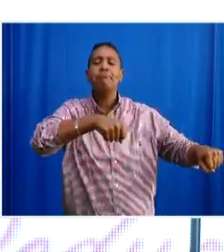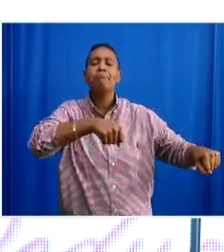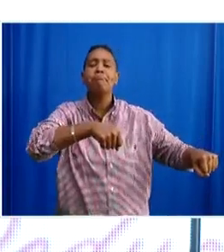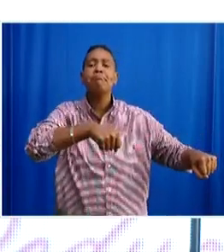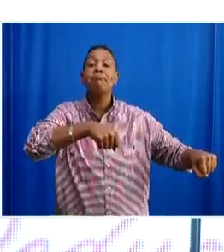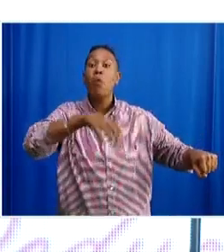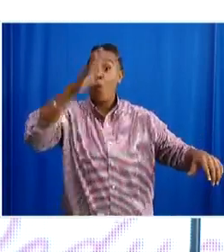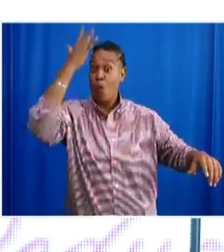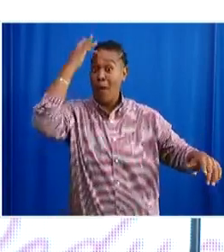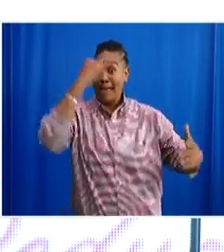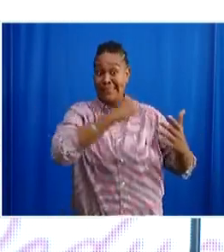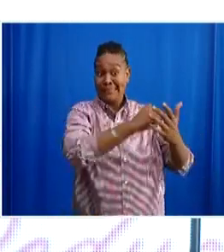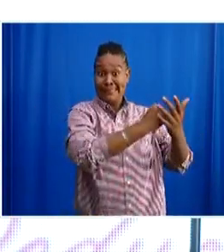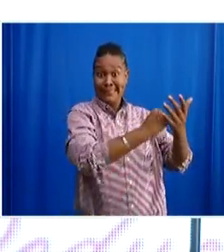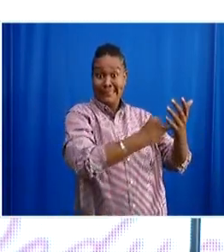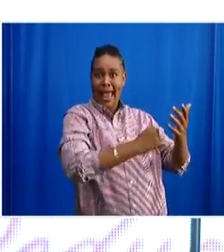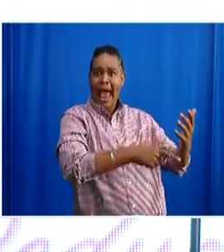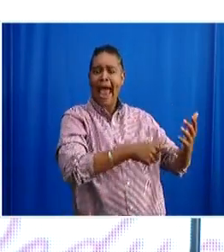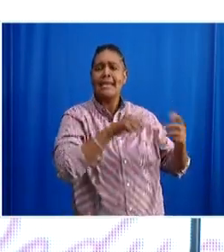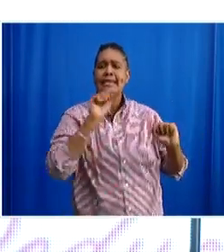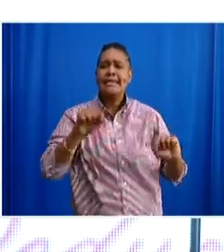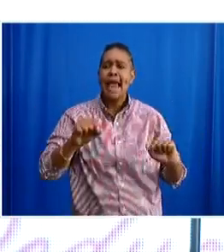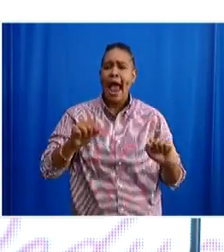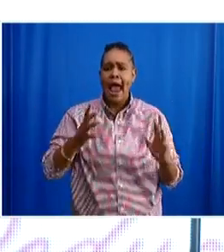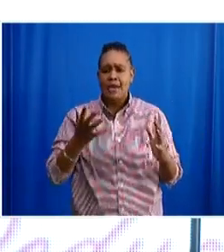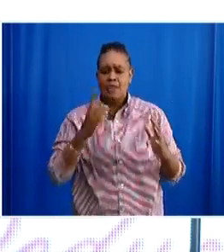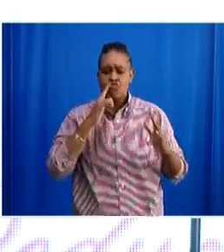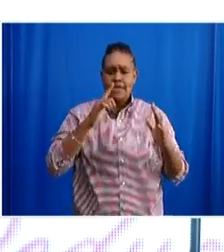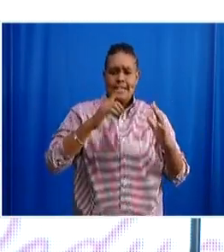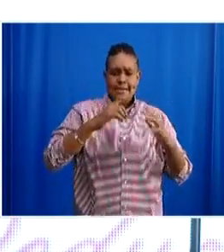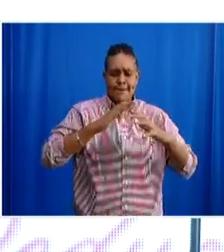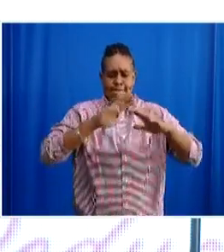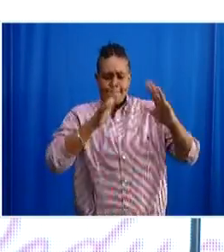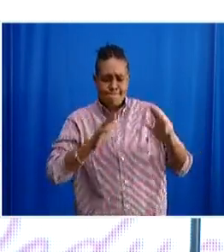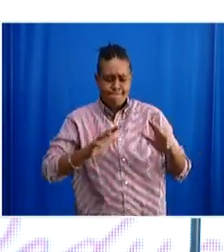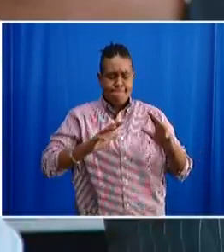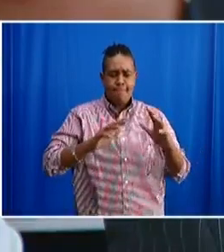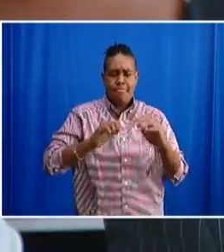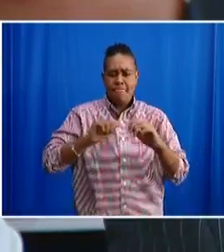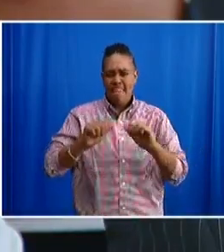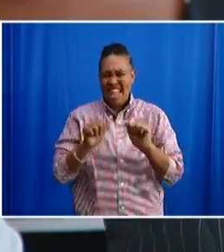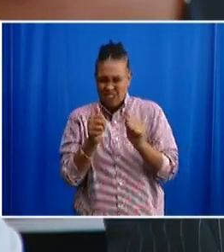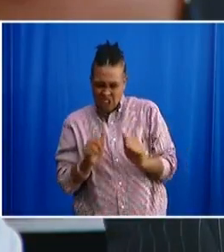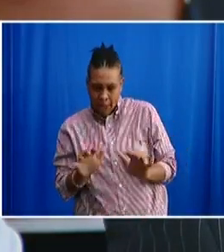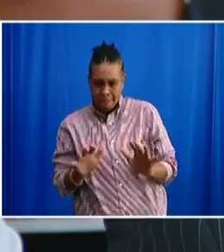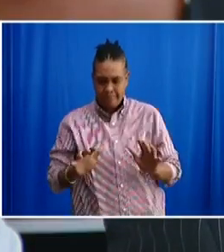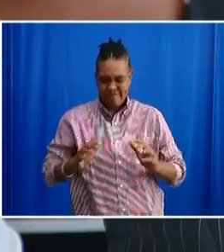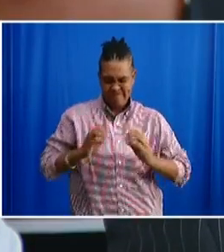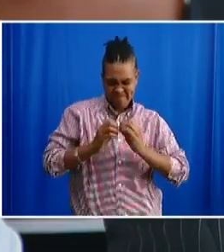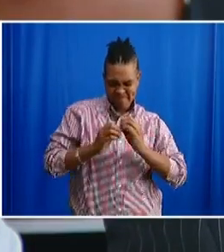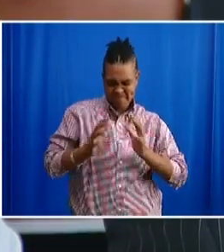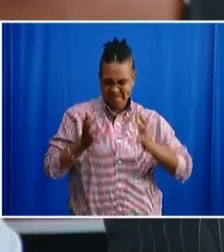because design can mold and shape behavior.